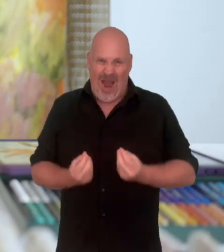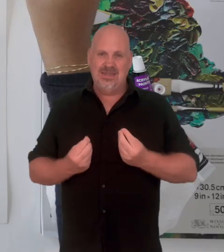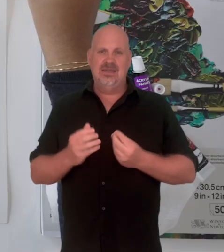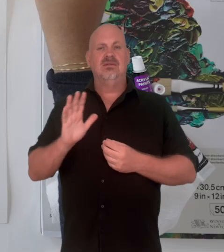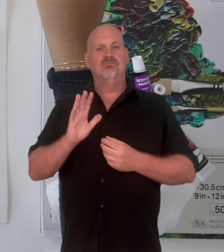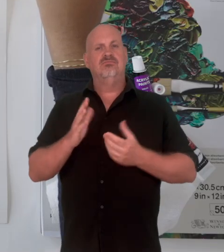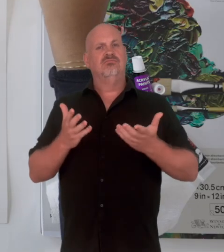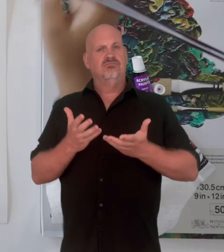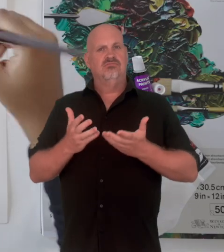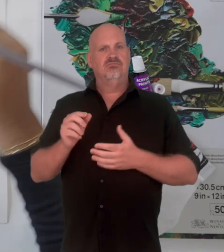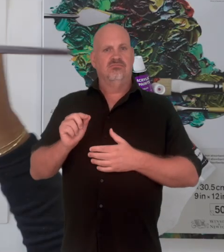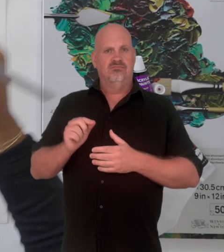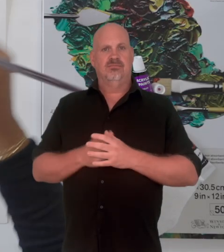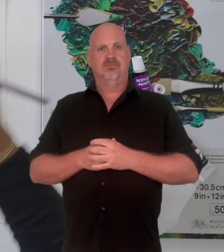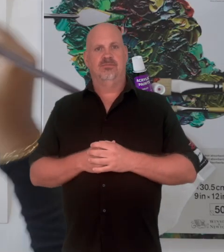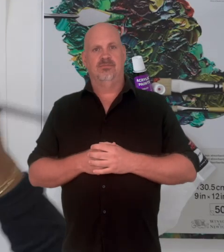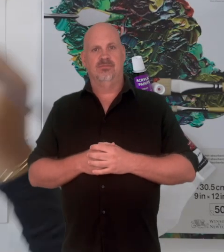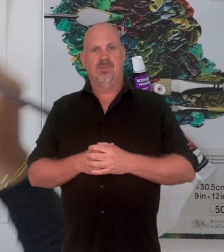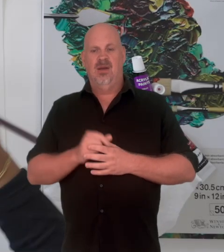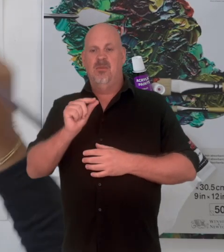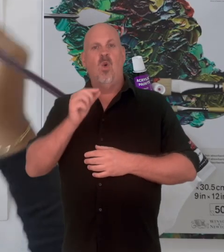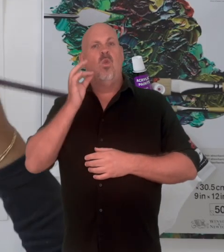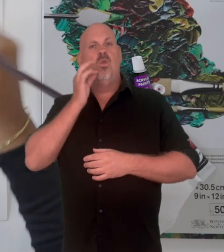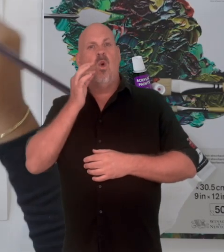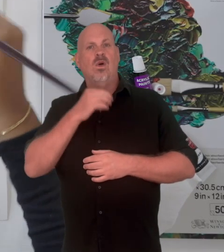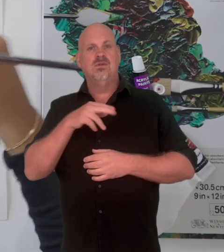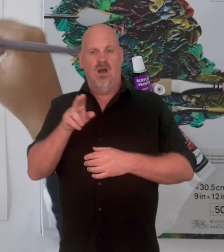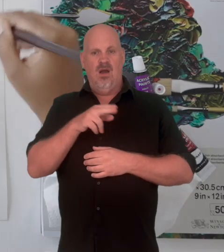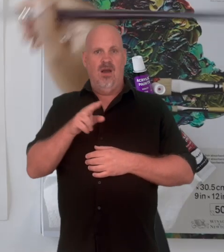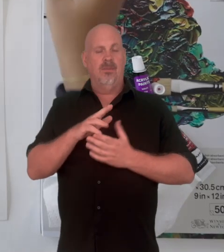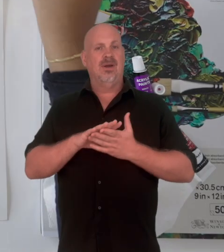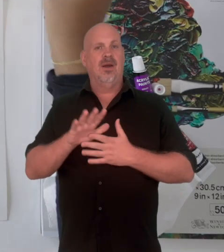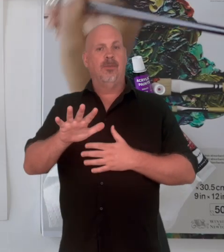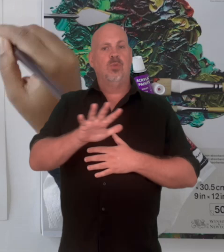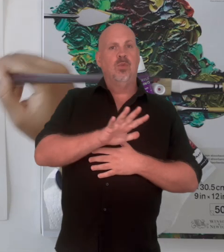blend the red, put that in a bit of water, so it moves around.